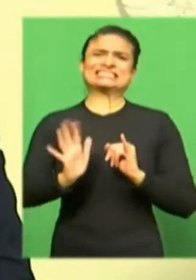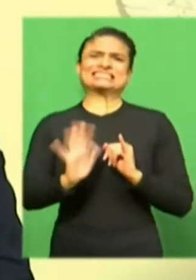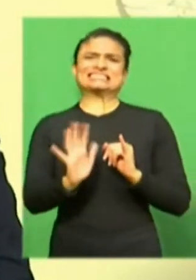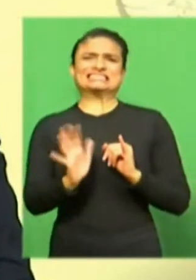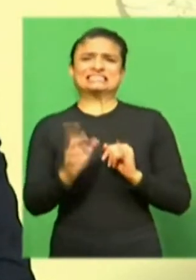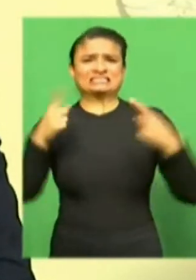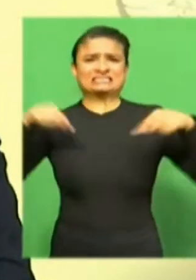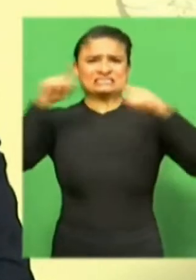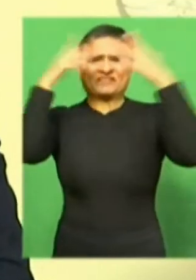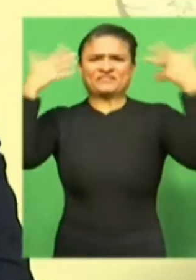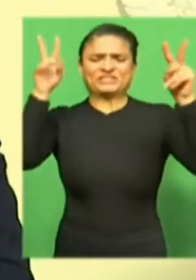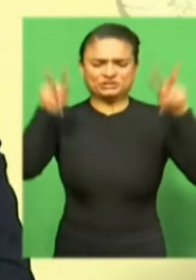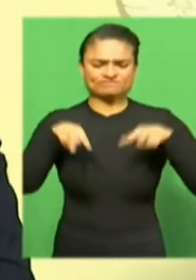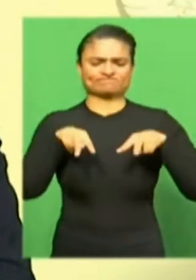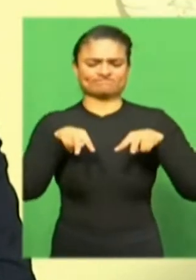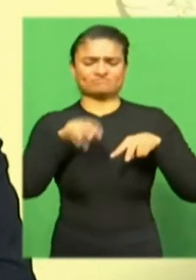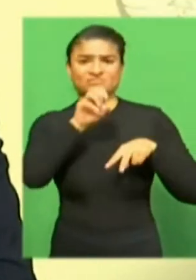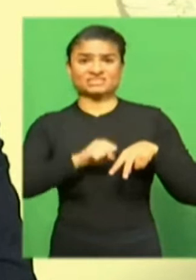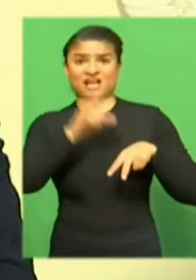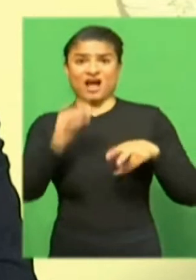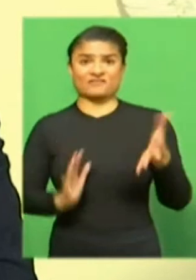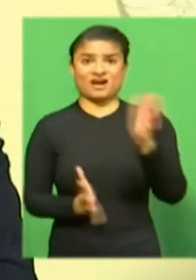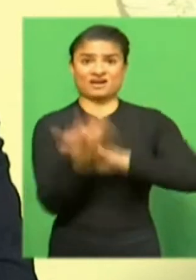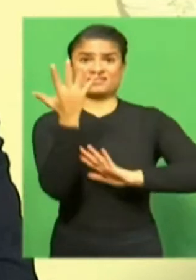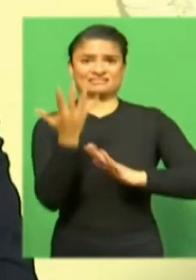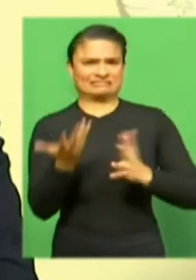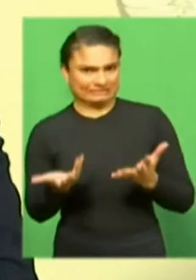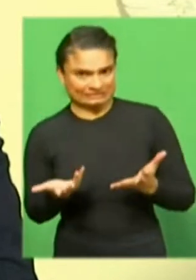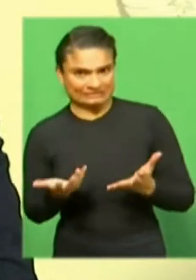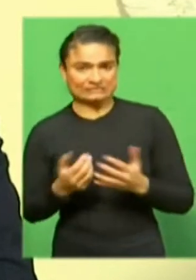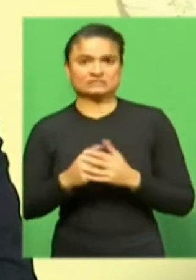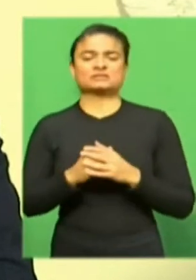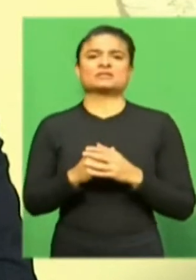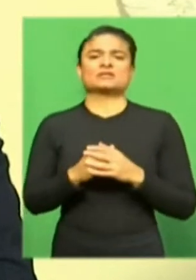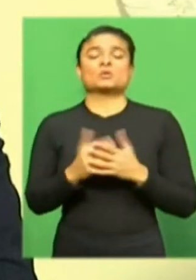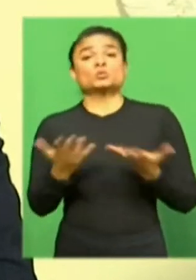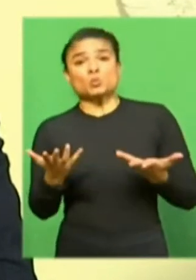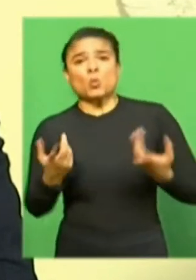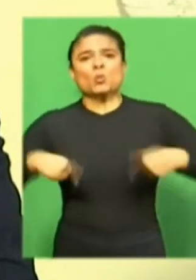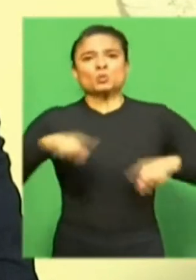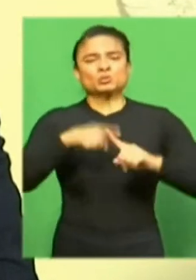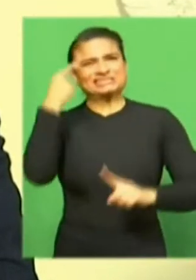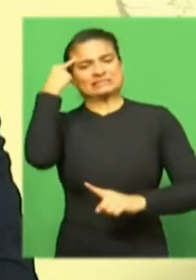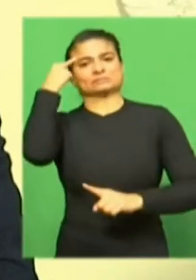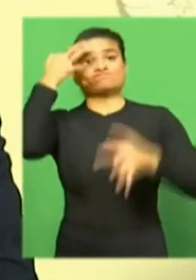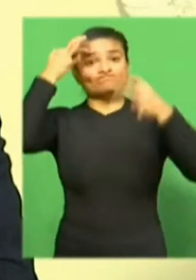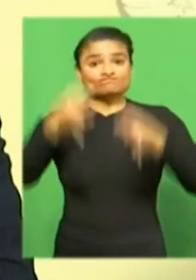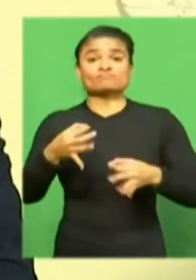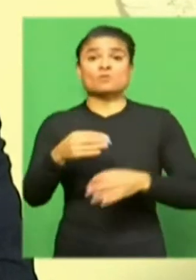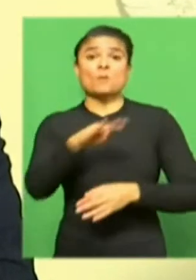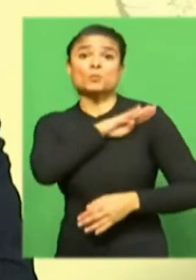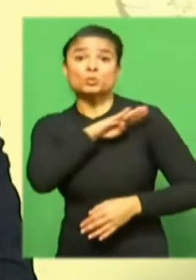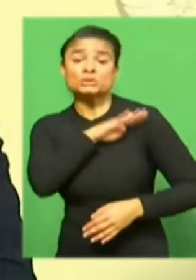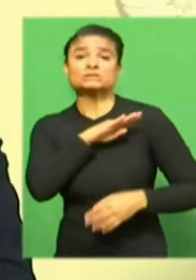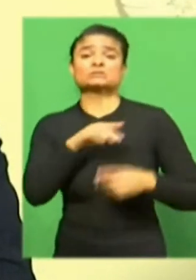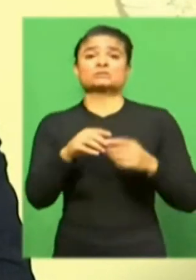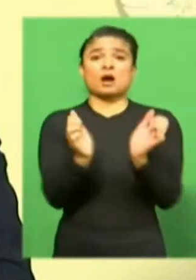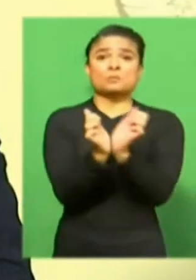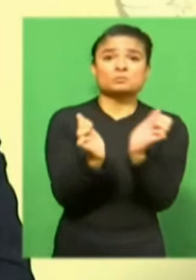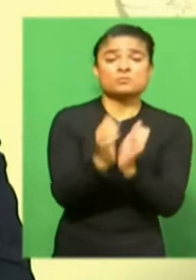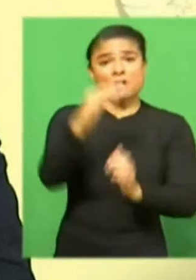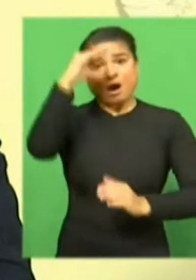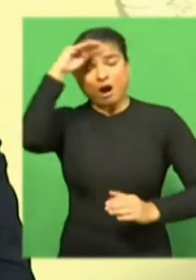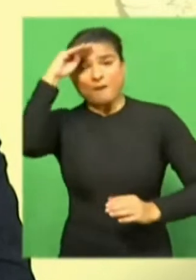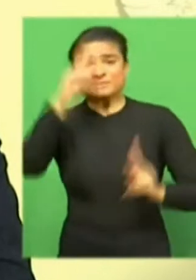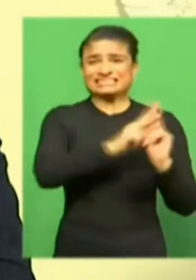preparedness of our security forces to prevent similar incidents in future. This includes responding